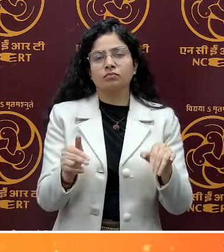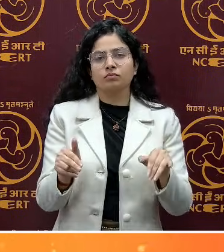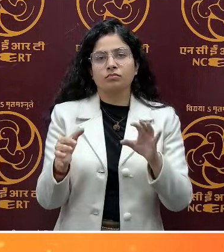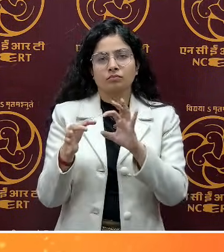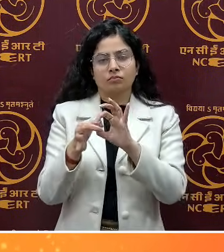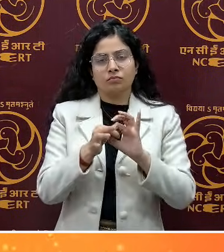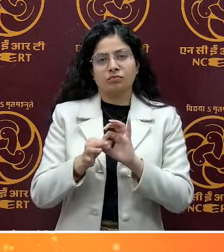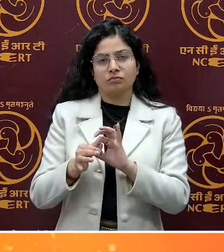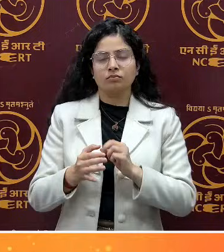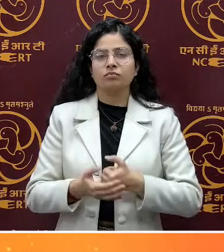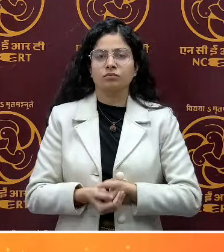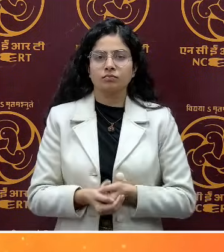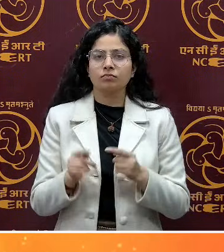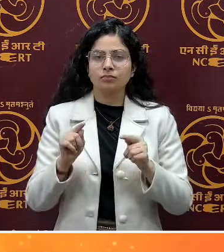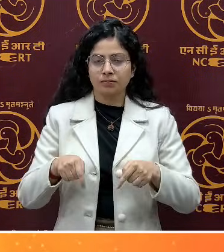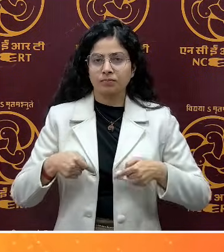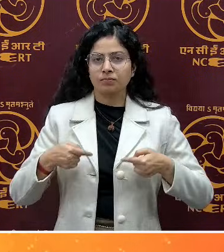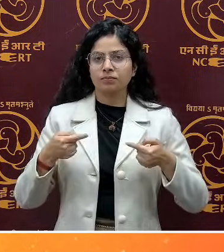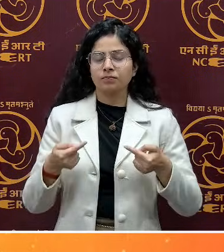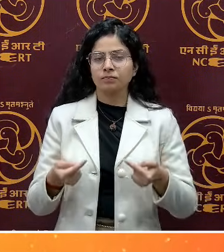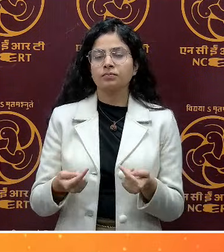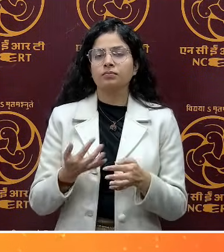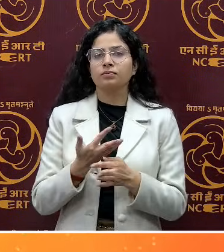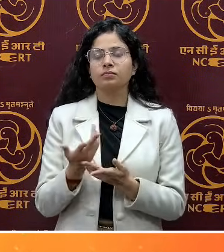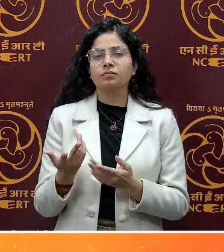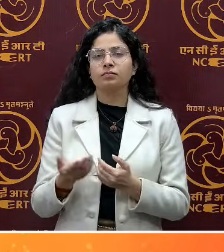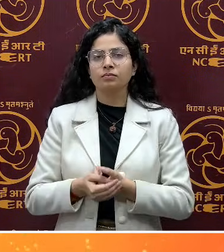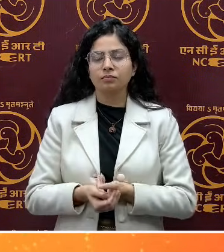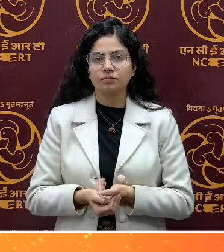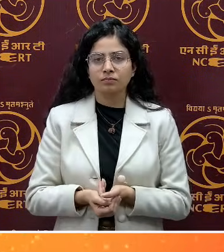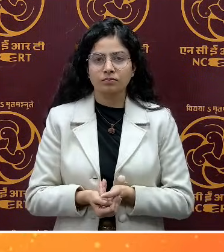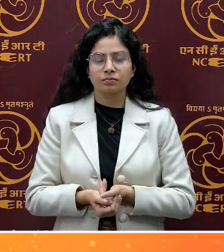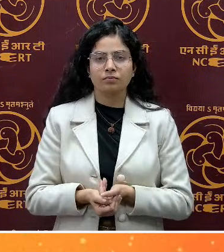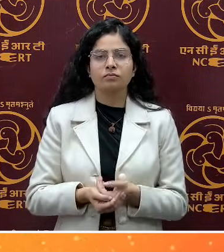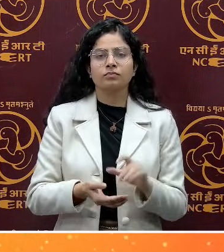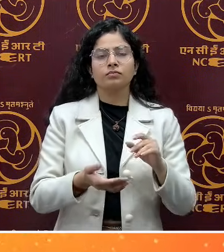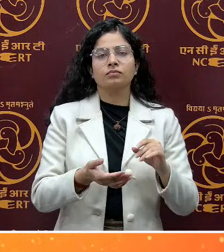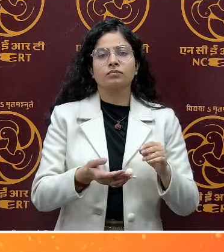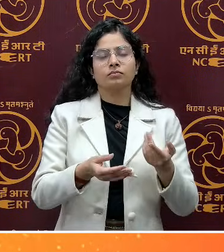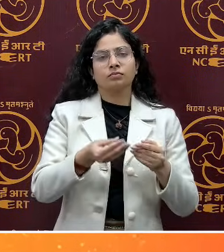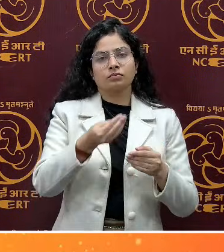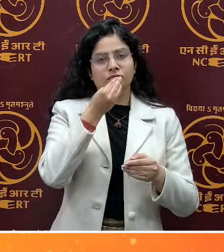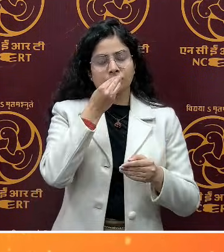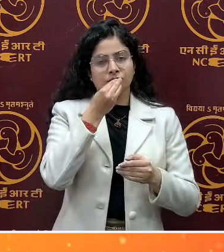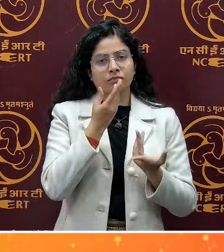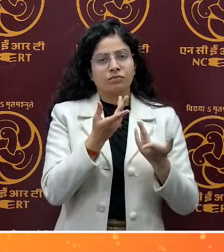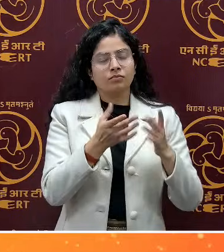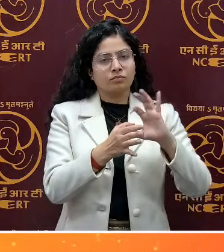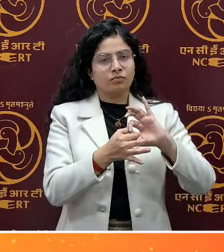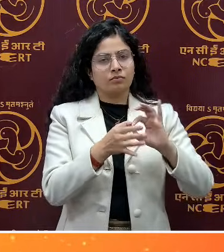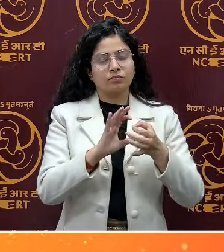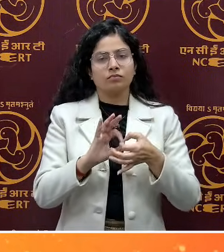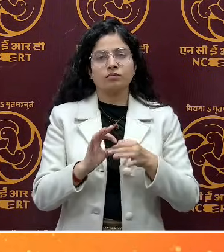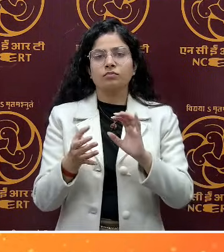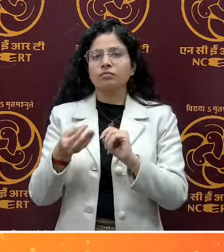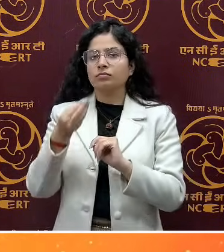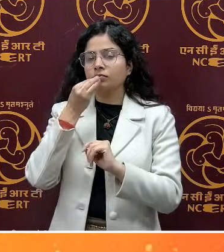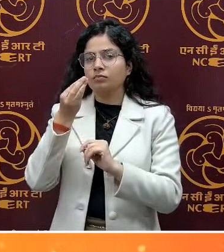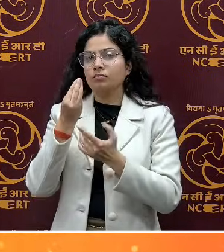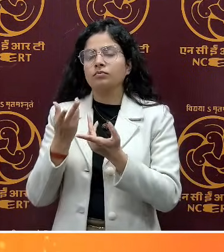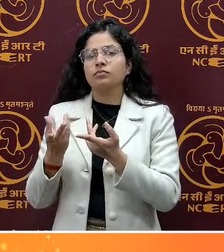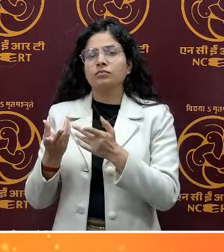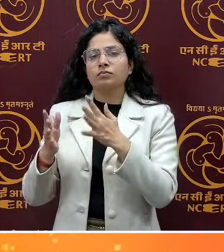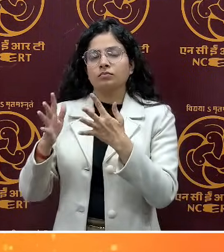present. Next, we have the difference between the food chain and food web. Why are they important